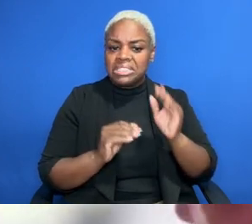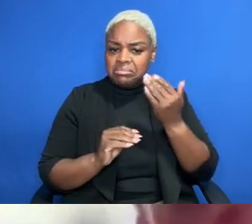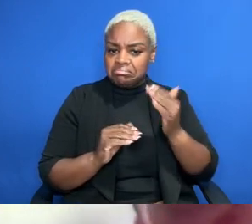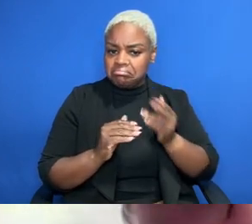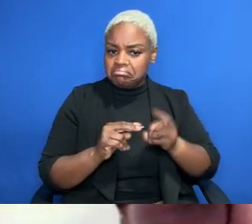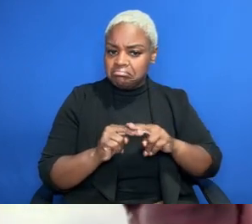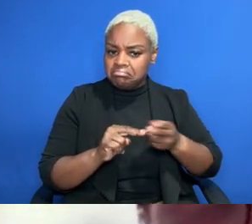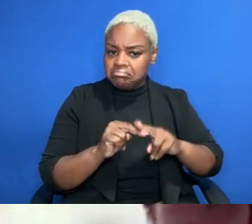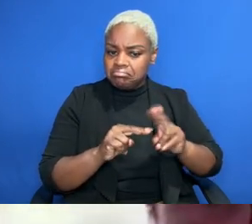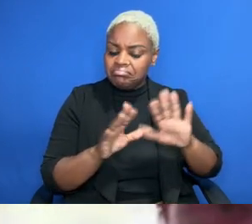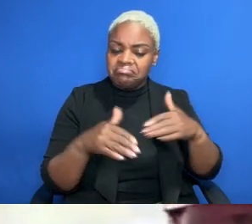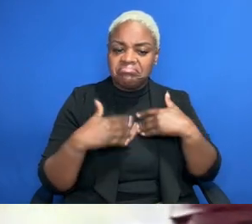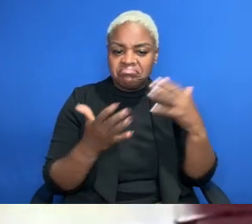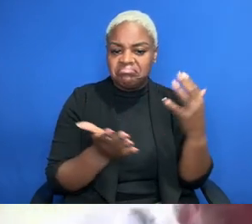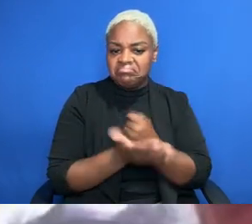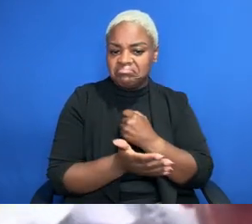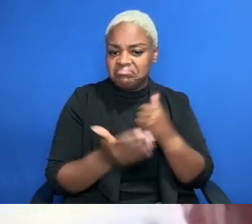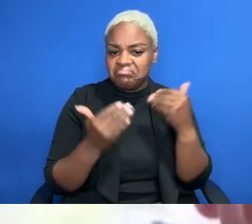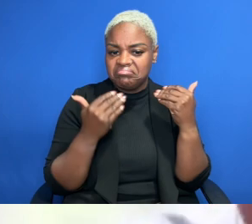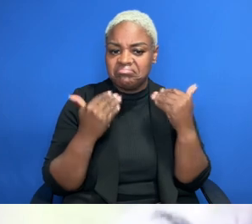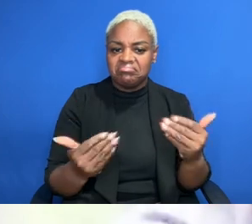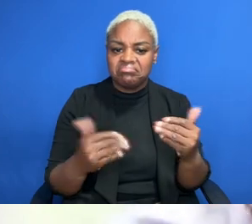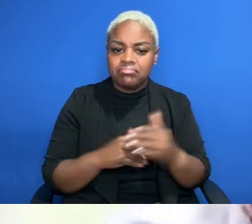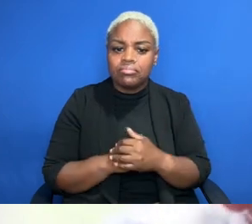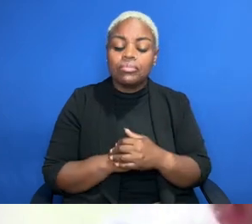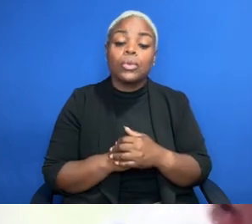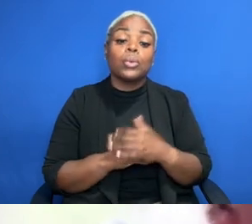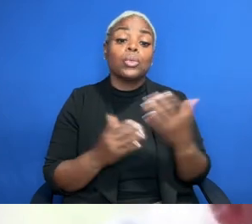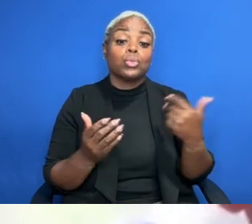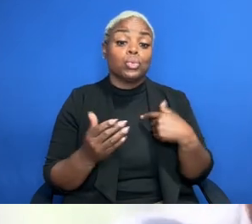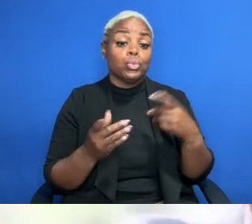So the numbers seem to have leveled off. Let me get started.